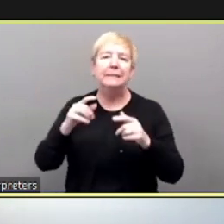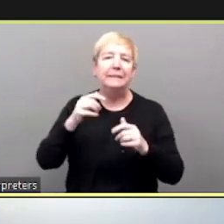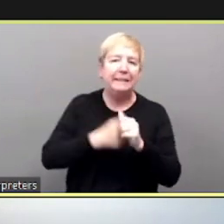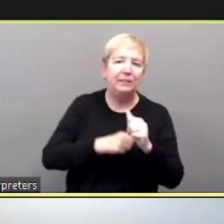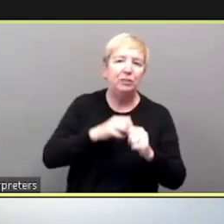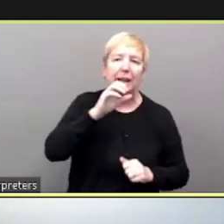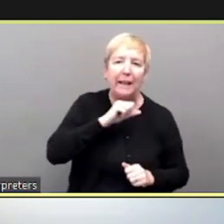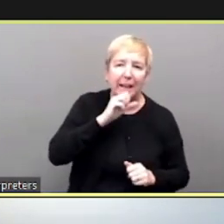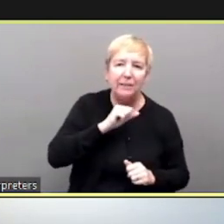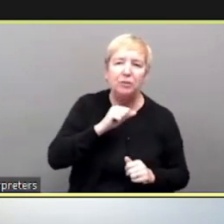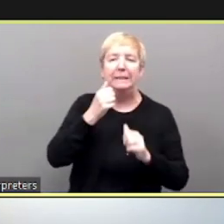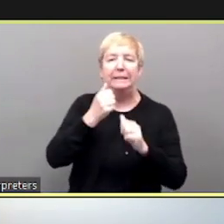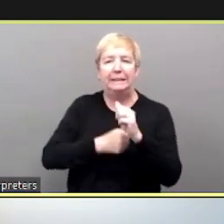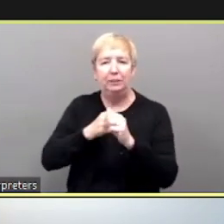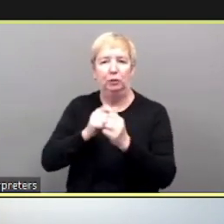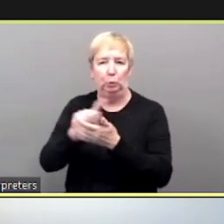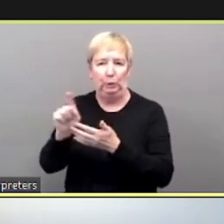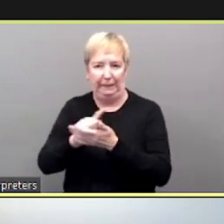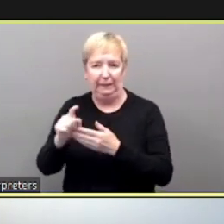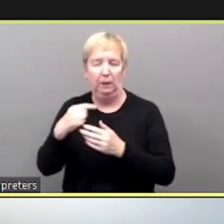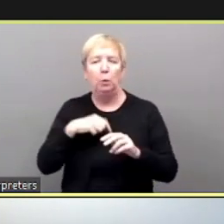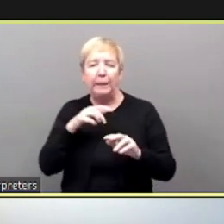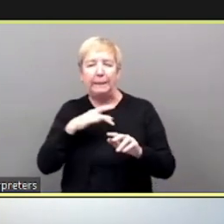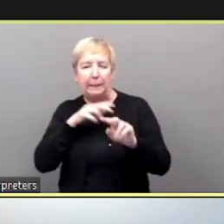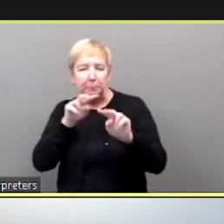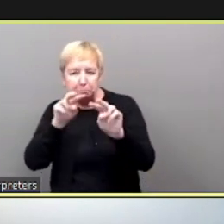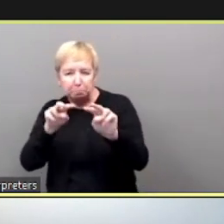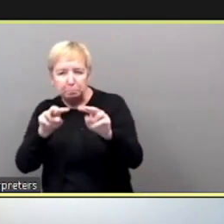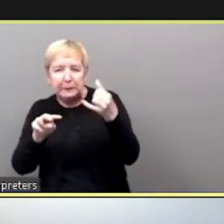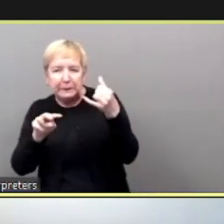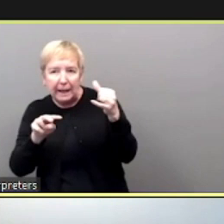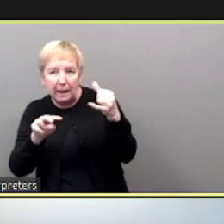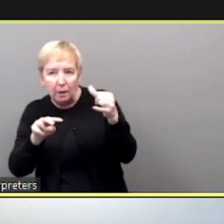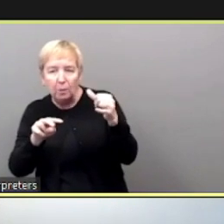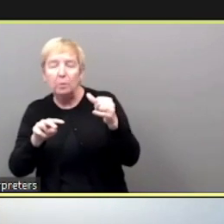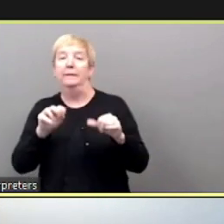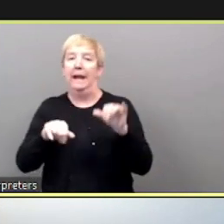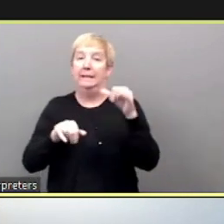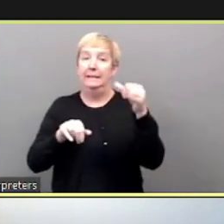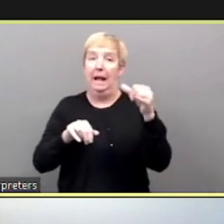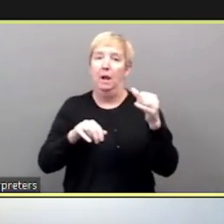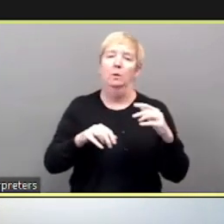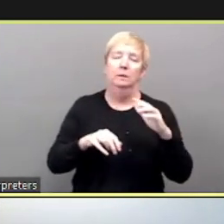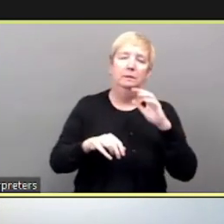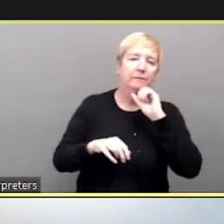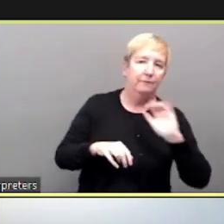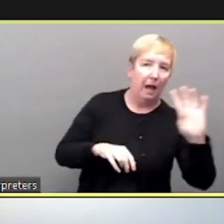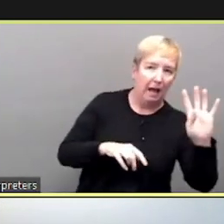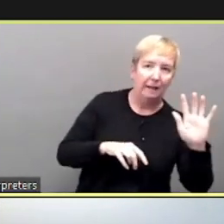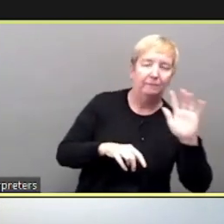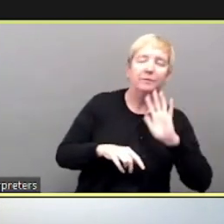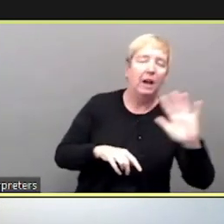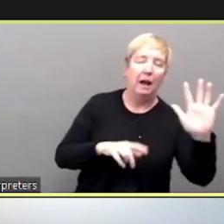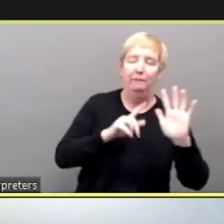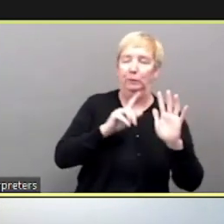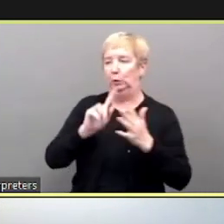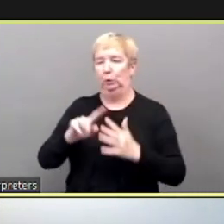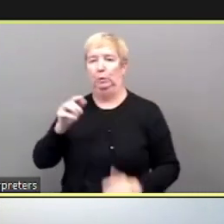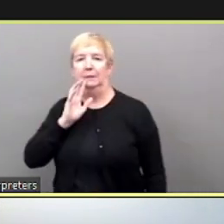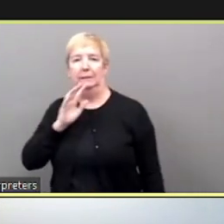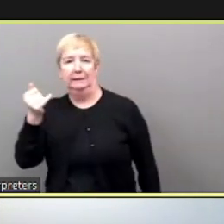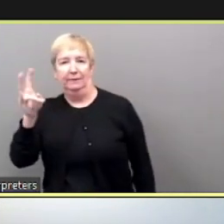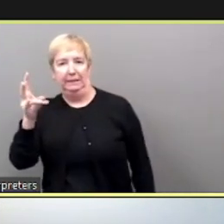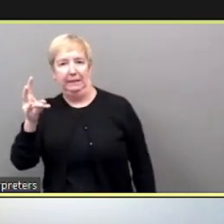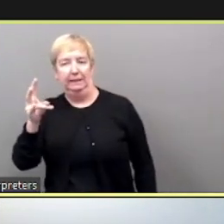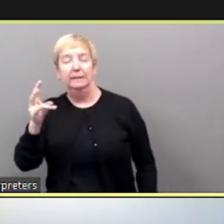very closely this yellow line. So this is cases among the 5 to 17-year-old age group. And you can see that they're